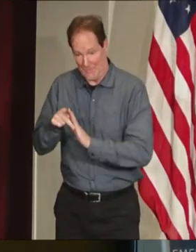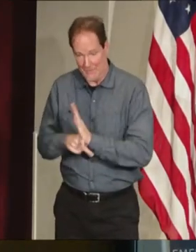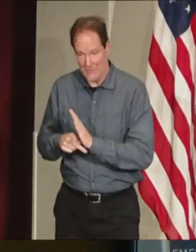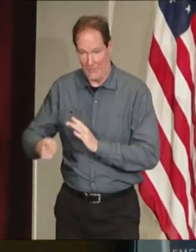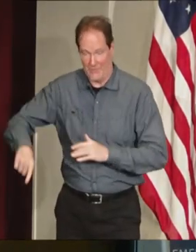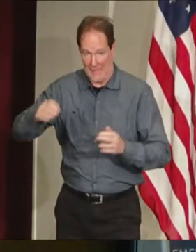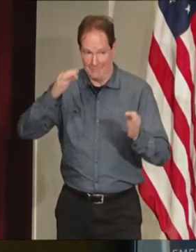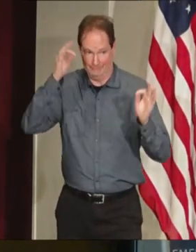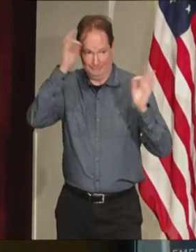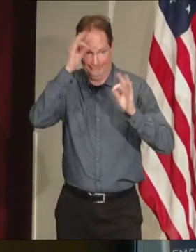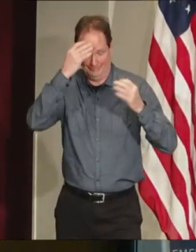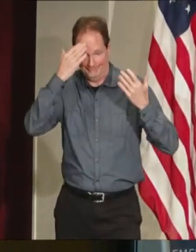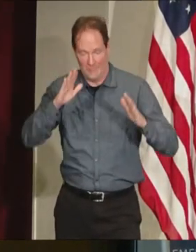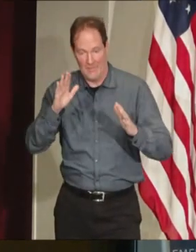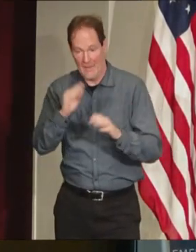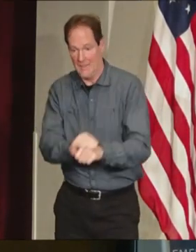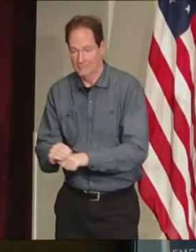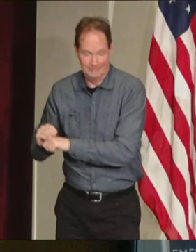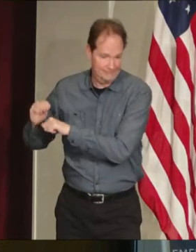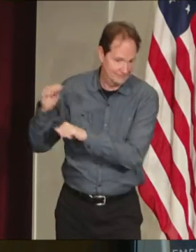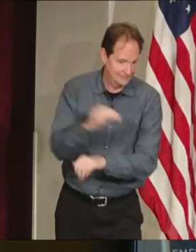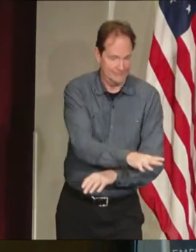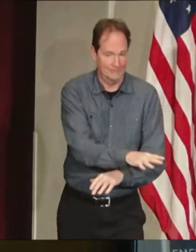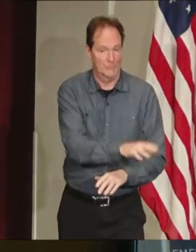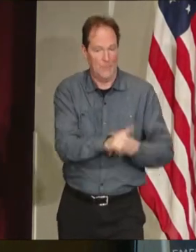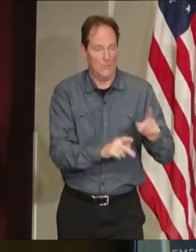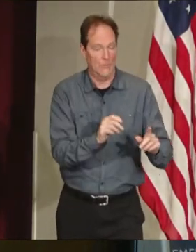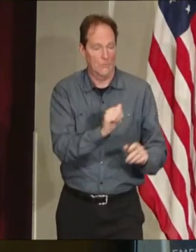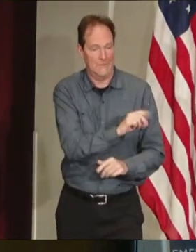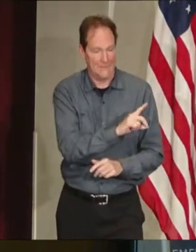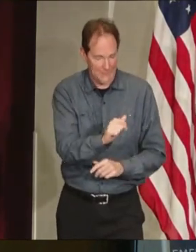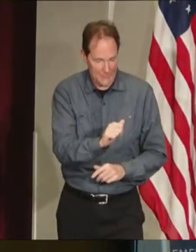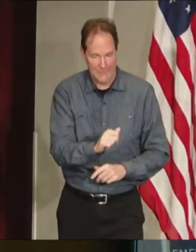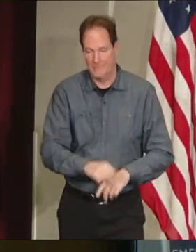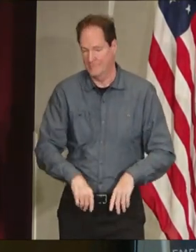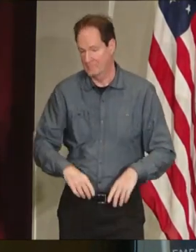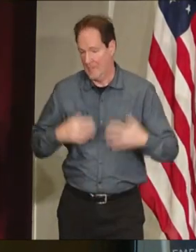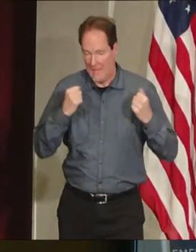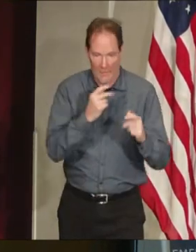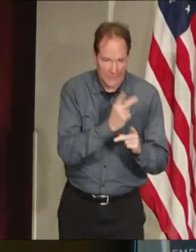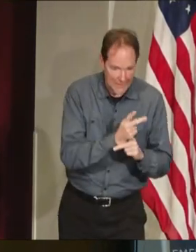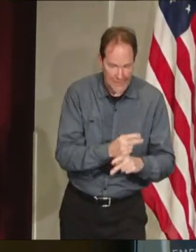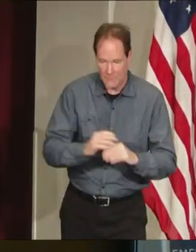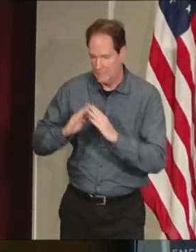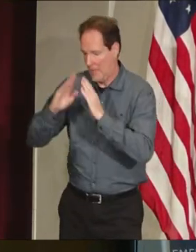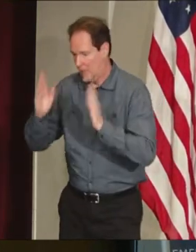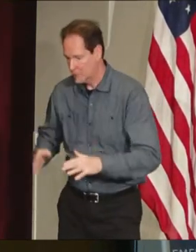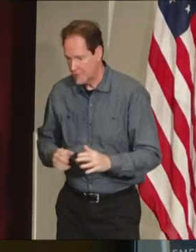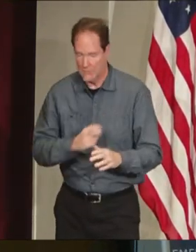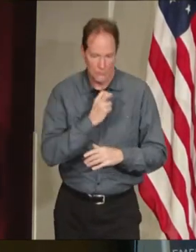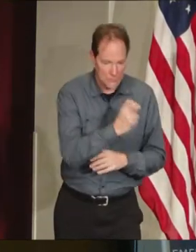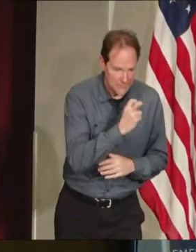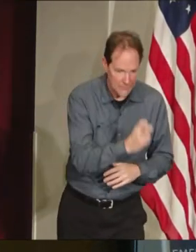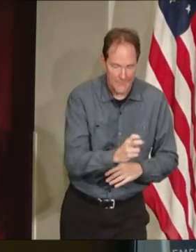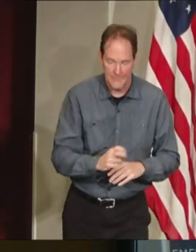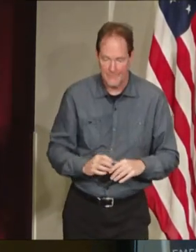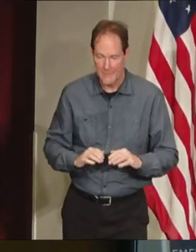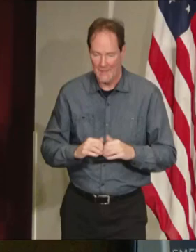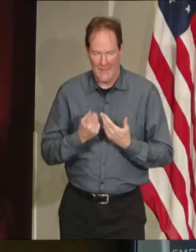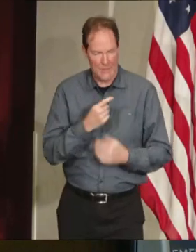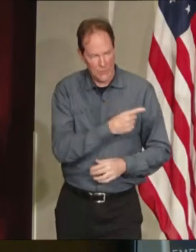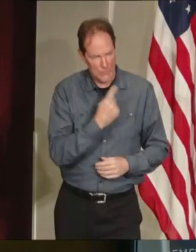enormous impacts on people with disabilities in domains like healthcare and housing and transportation. How do you think we can make